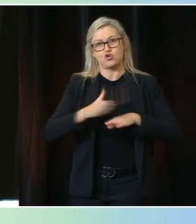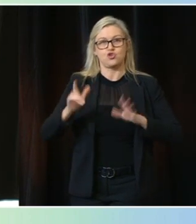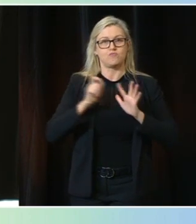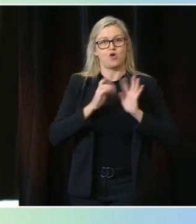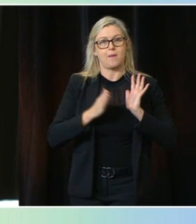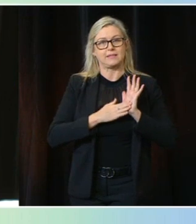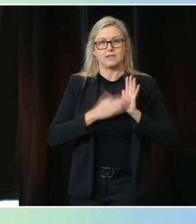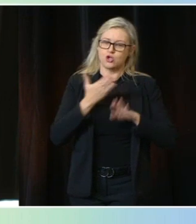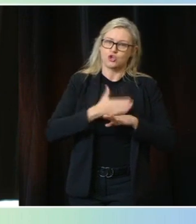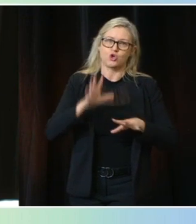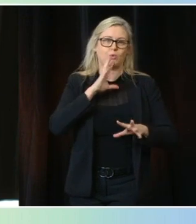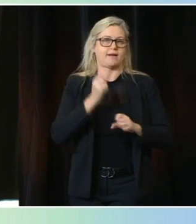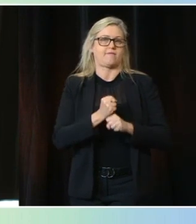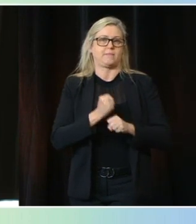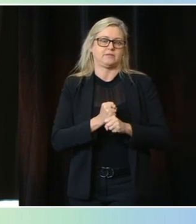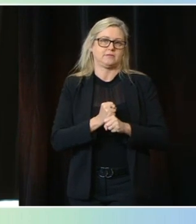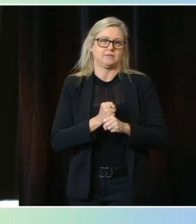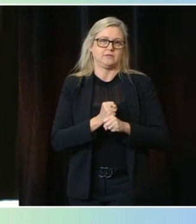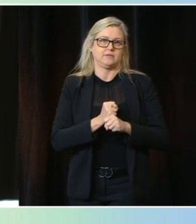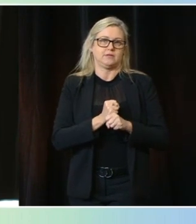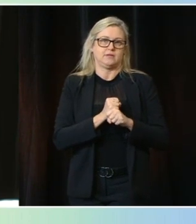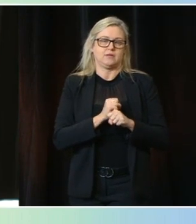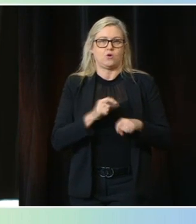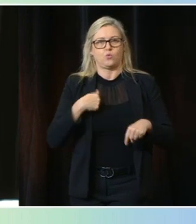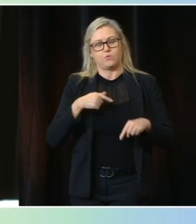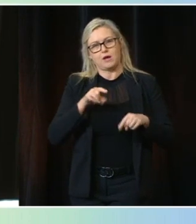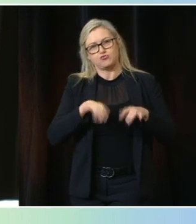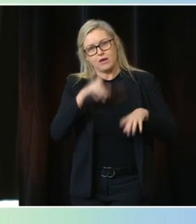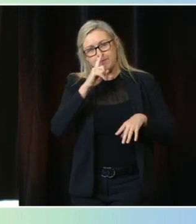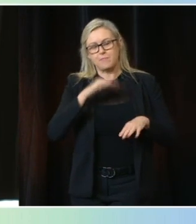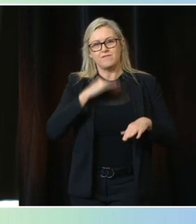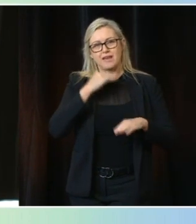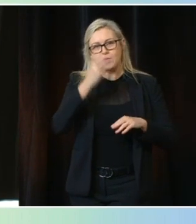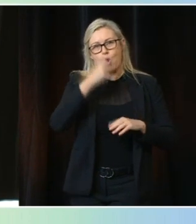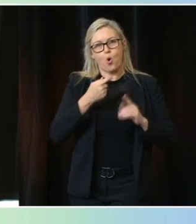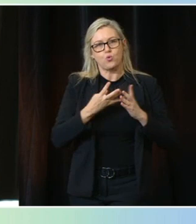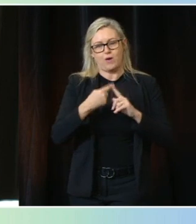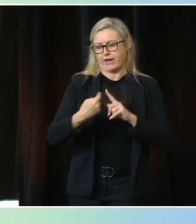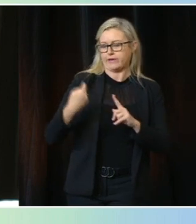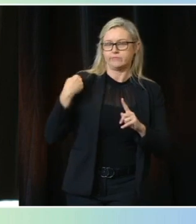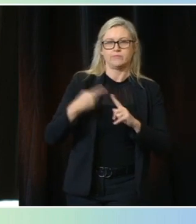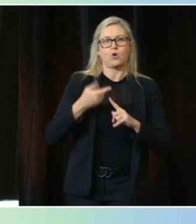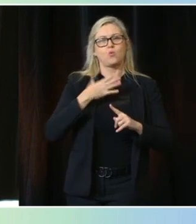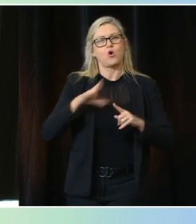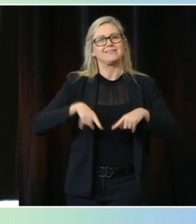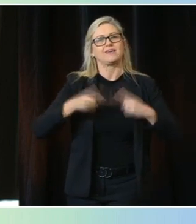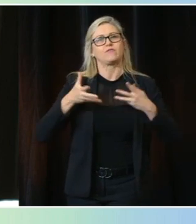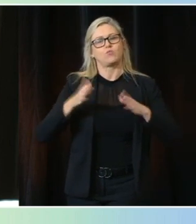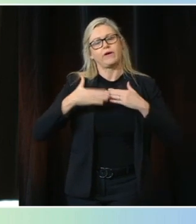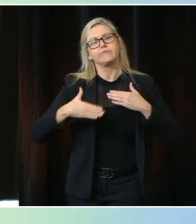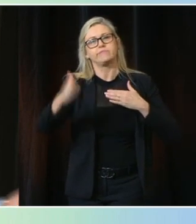they want politics to operate differently and we intend to lead in that regard